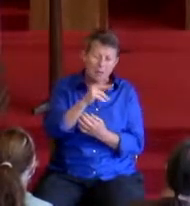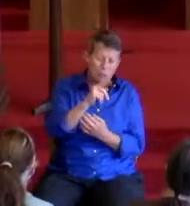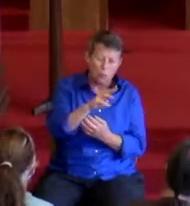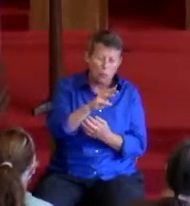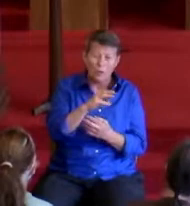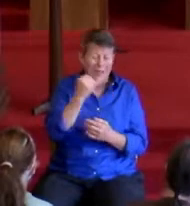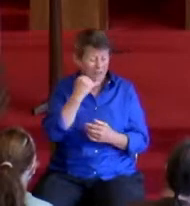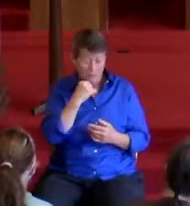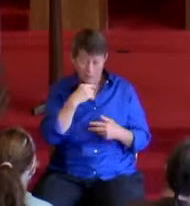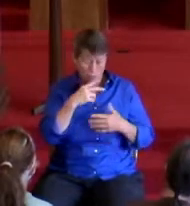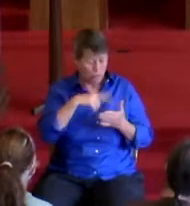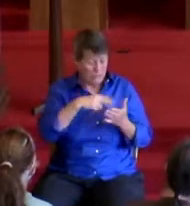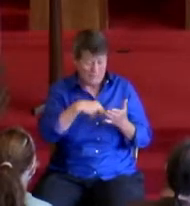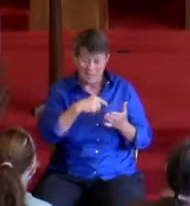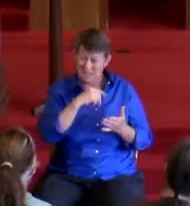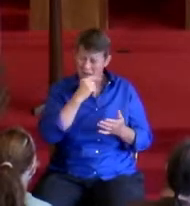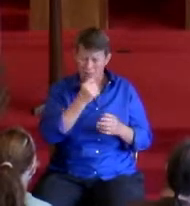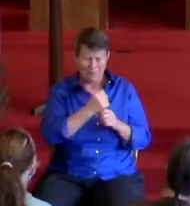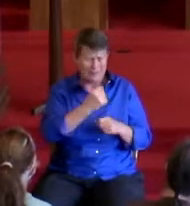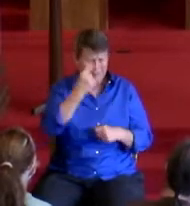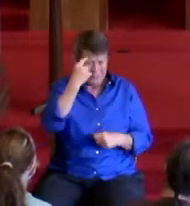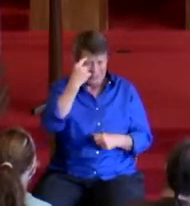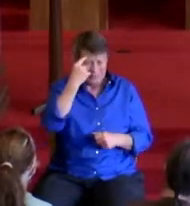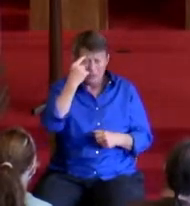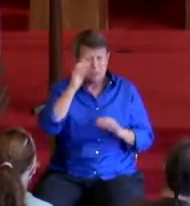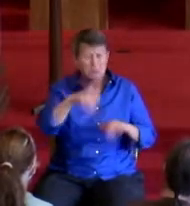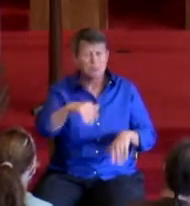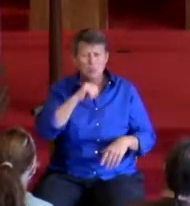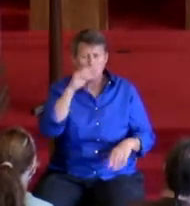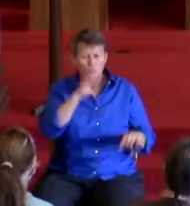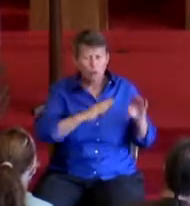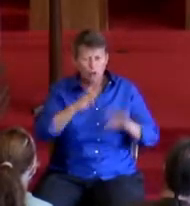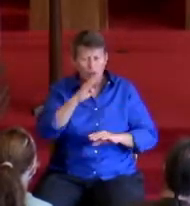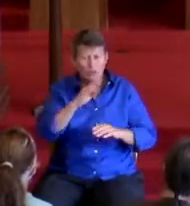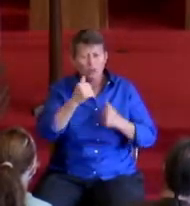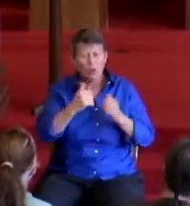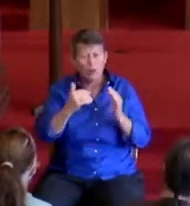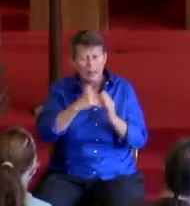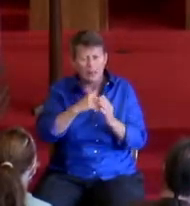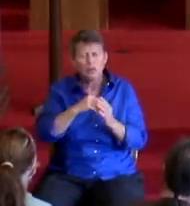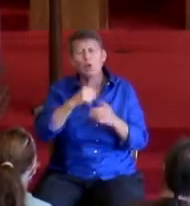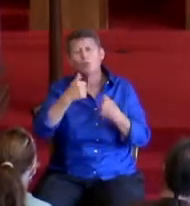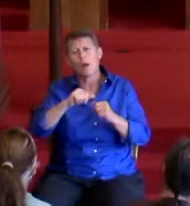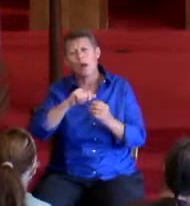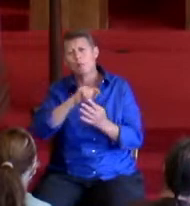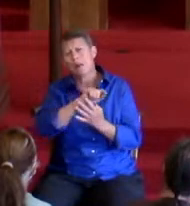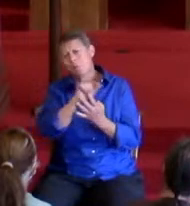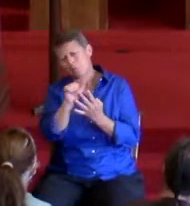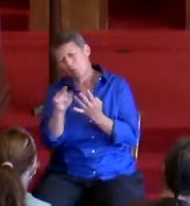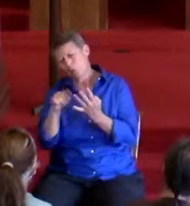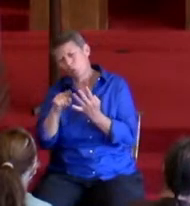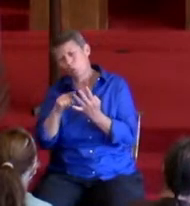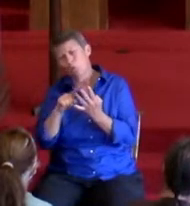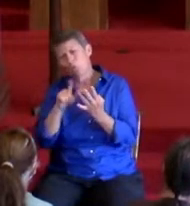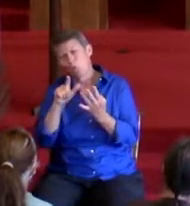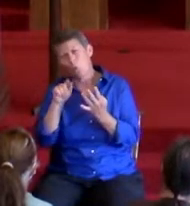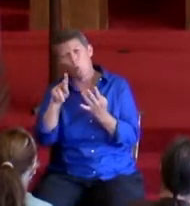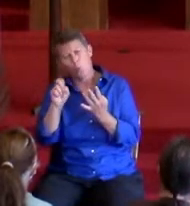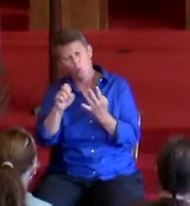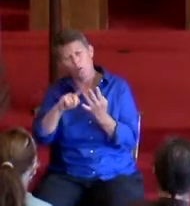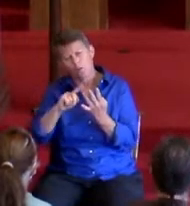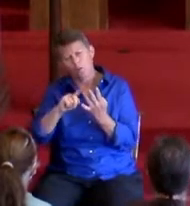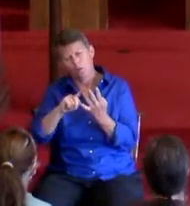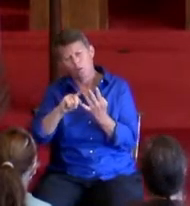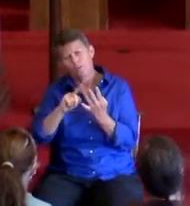sense the more you engage with it. So try Luke, just somewhere along the way. And then